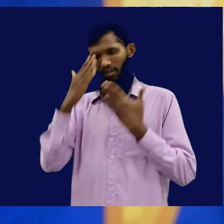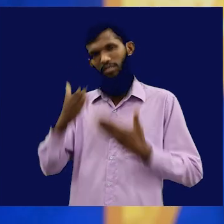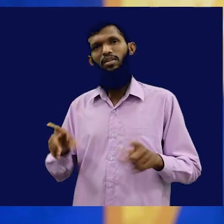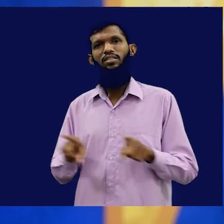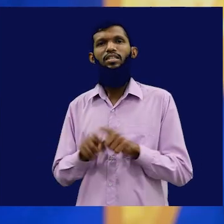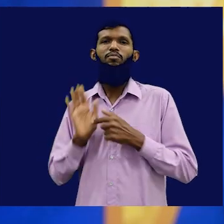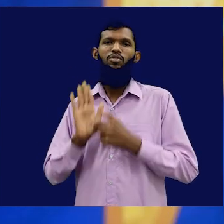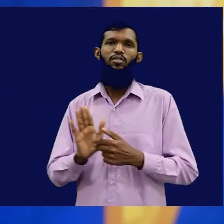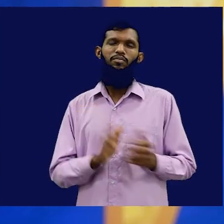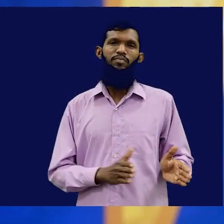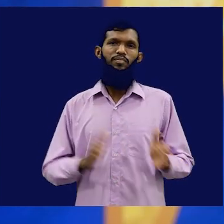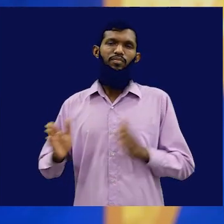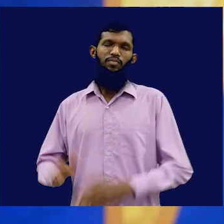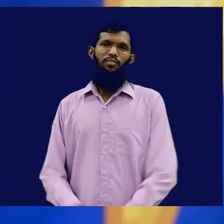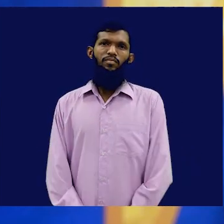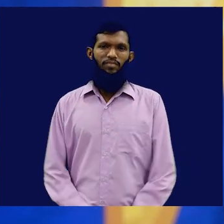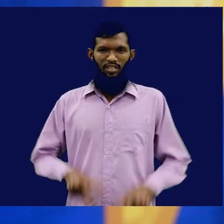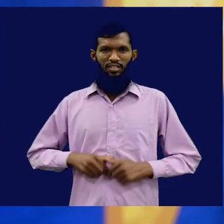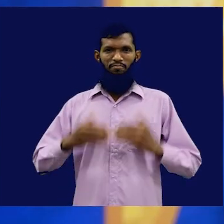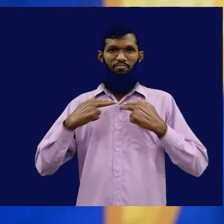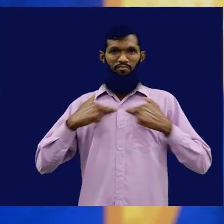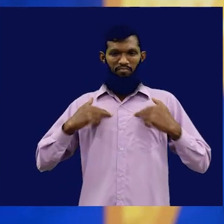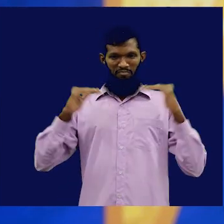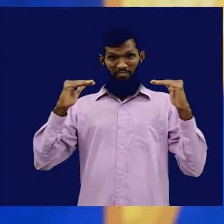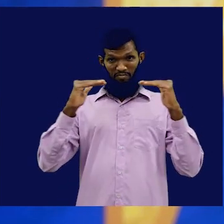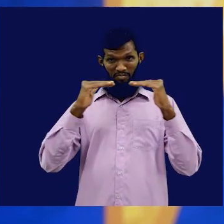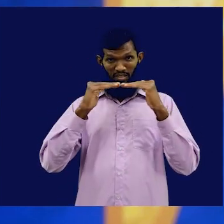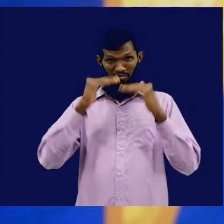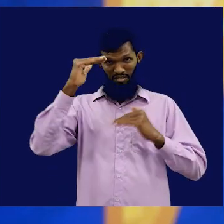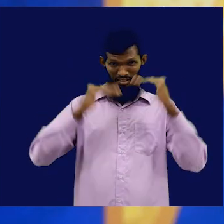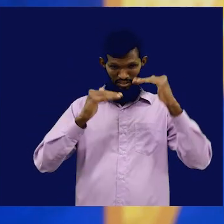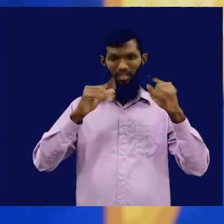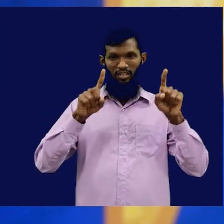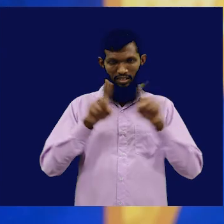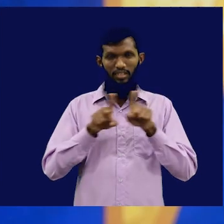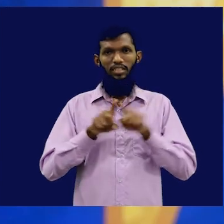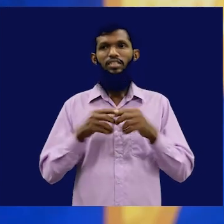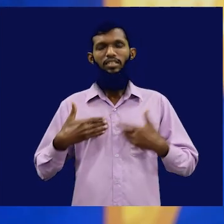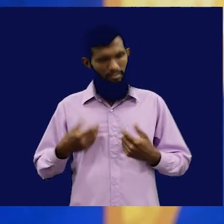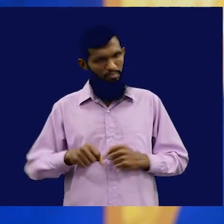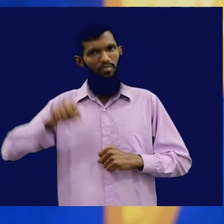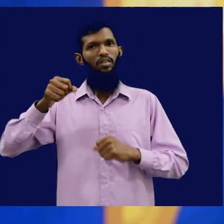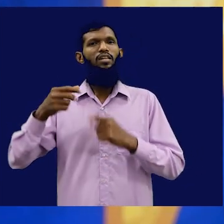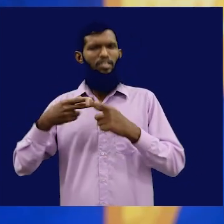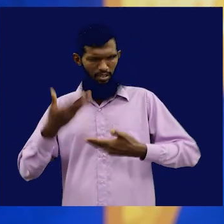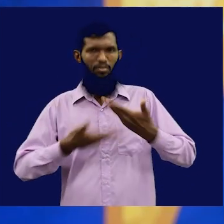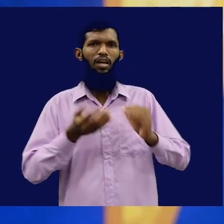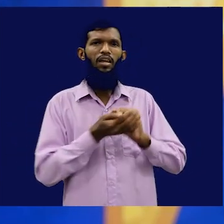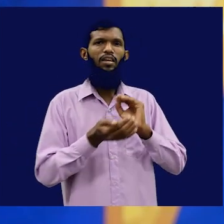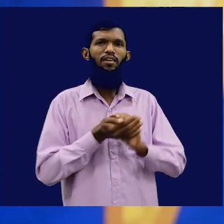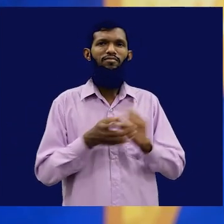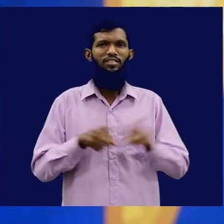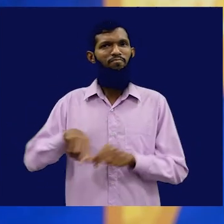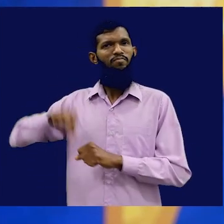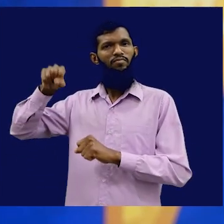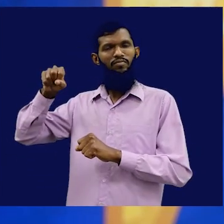others. In a world where conflict and injustice often prevail, this lesson calls upon us to uphold